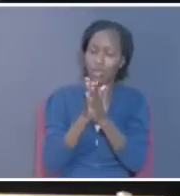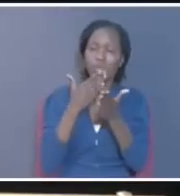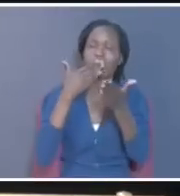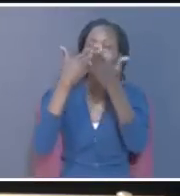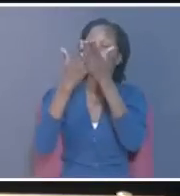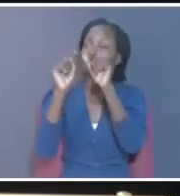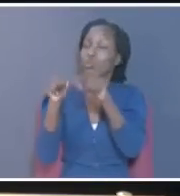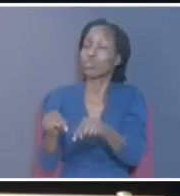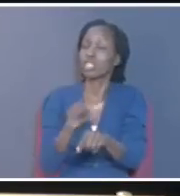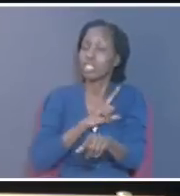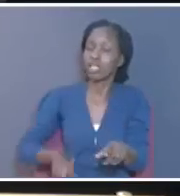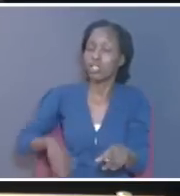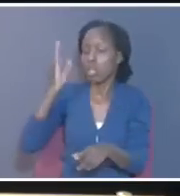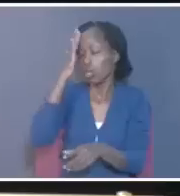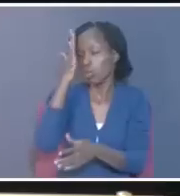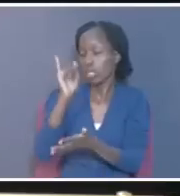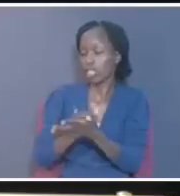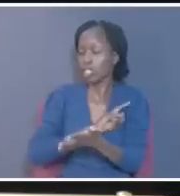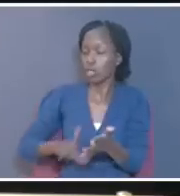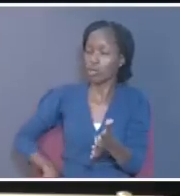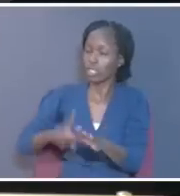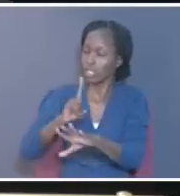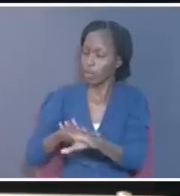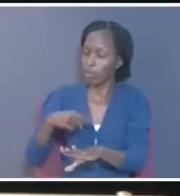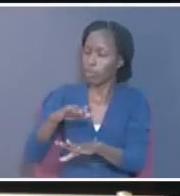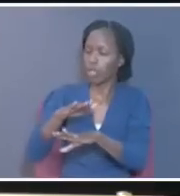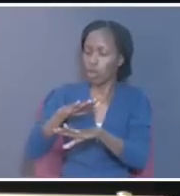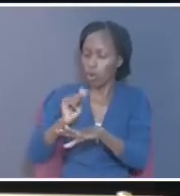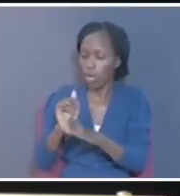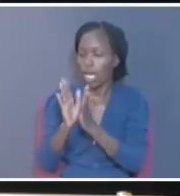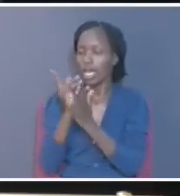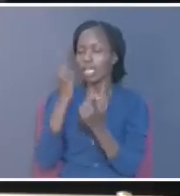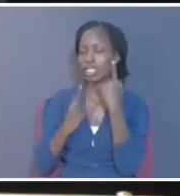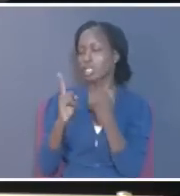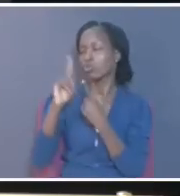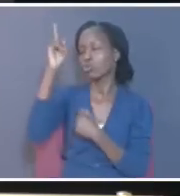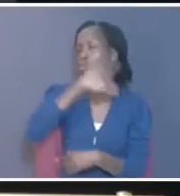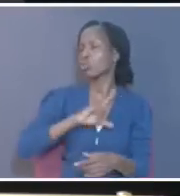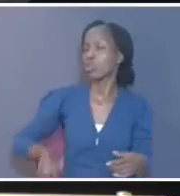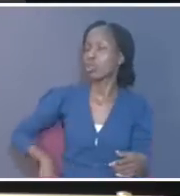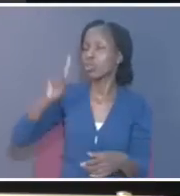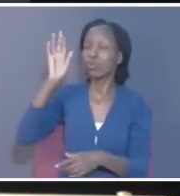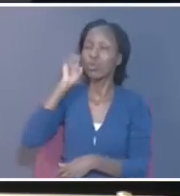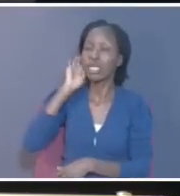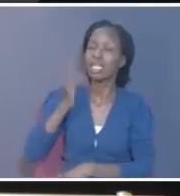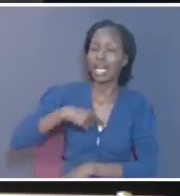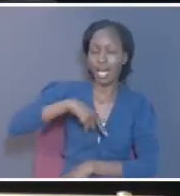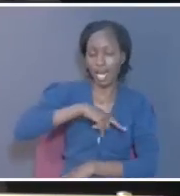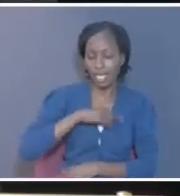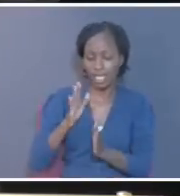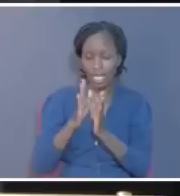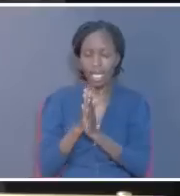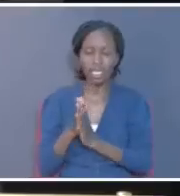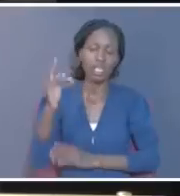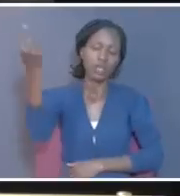grateful today, knowing that, Lord, when we call and we cry unto you, O God, you hear us and